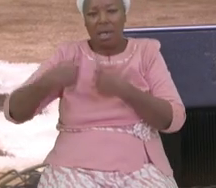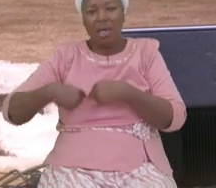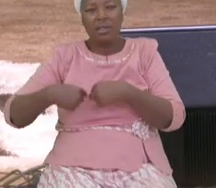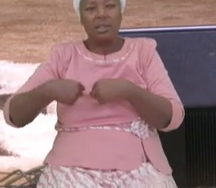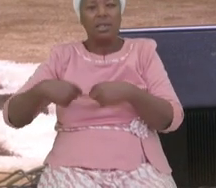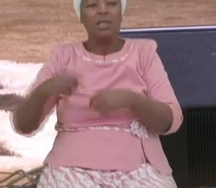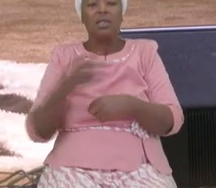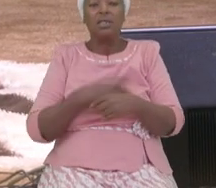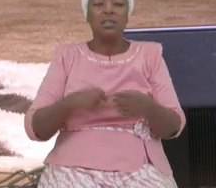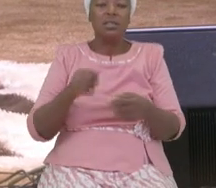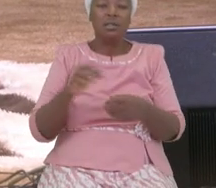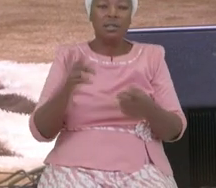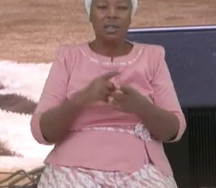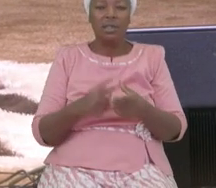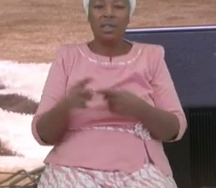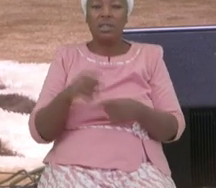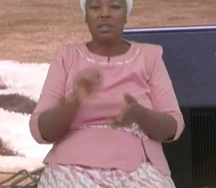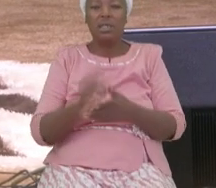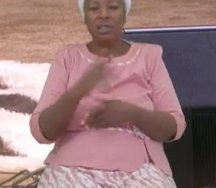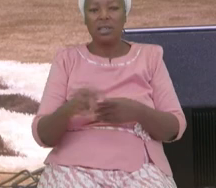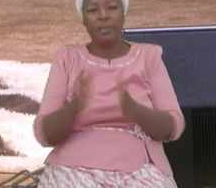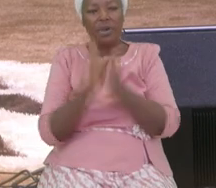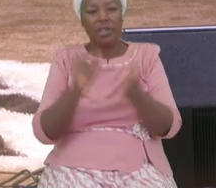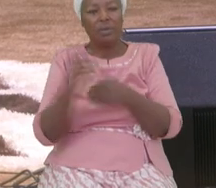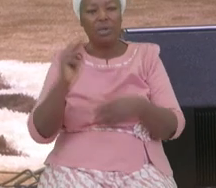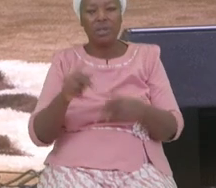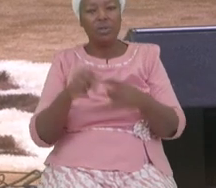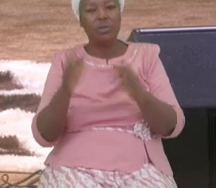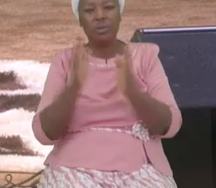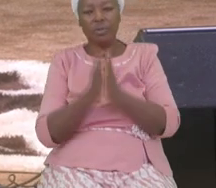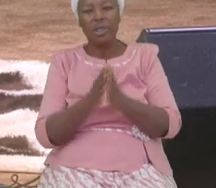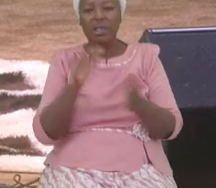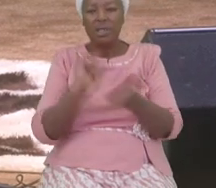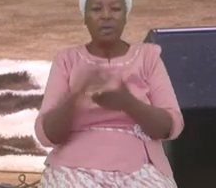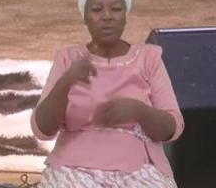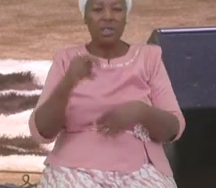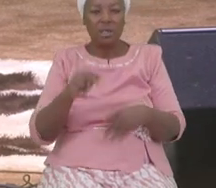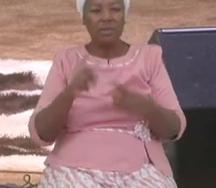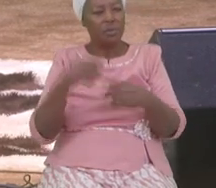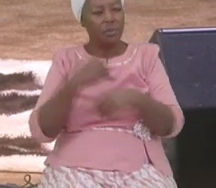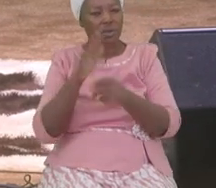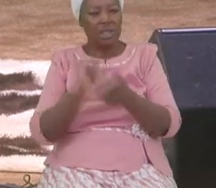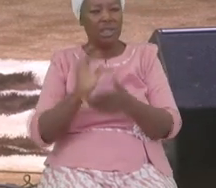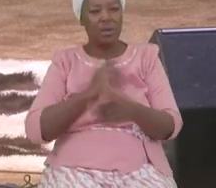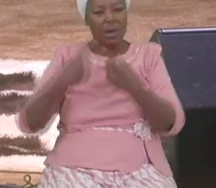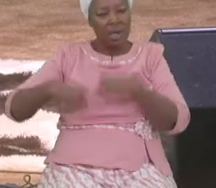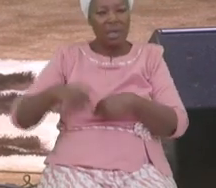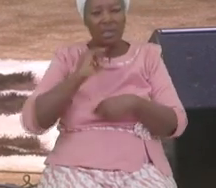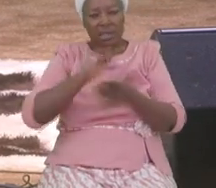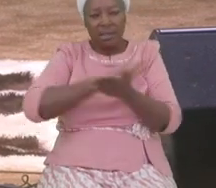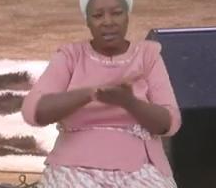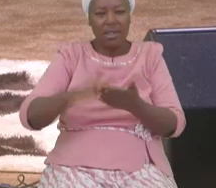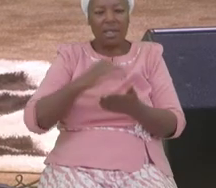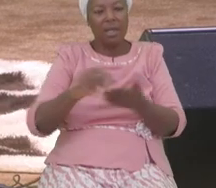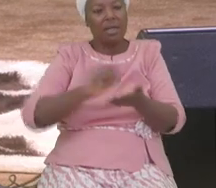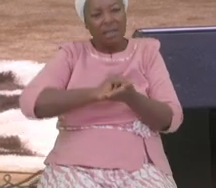prayer we need to pray. We need to make sure that our hearts are clean. We're purged, we're purified, and